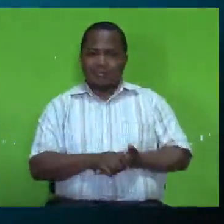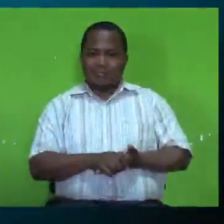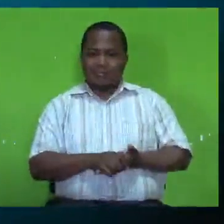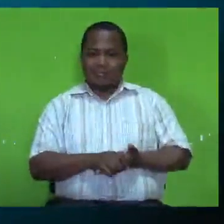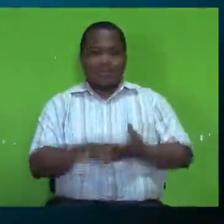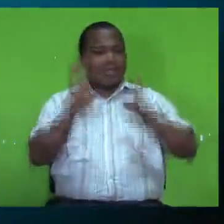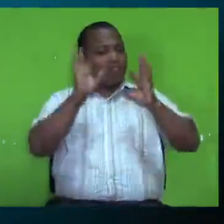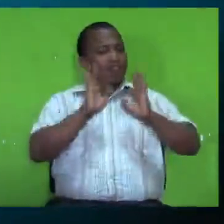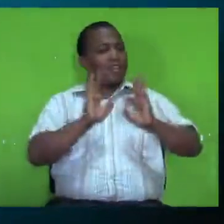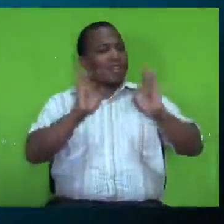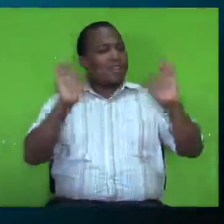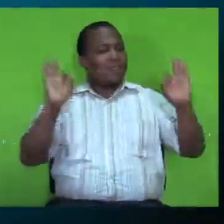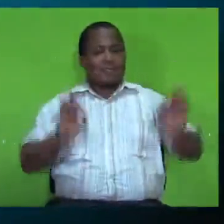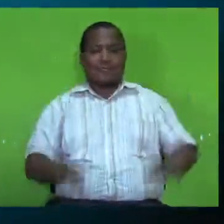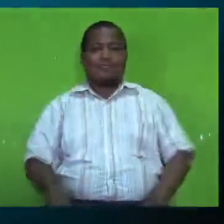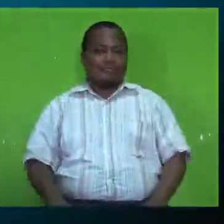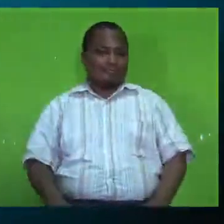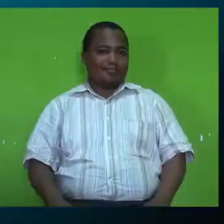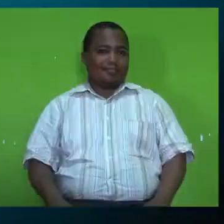Very good.